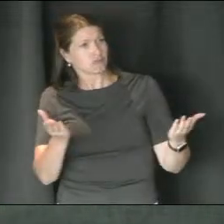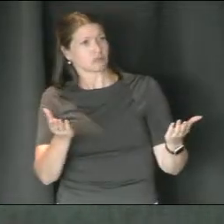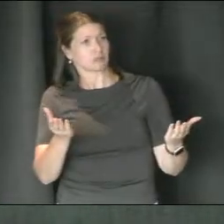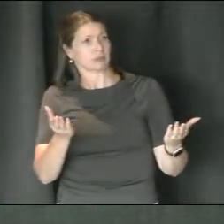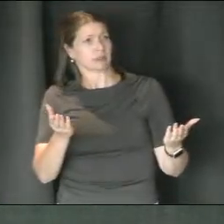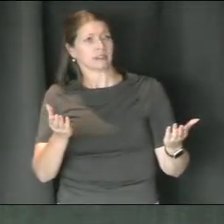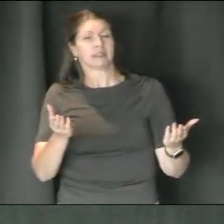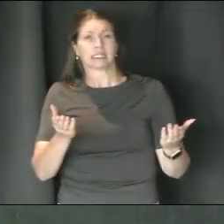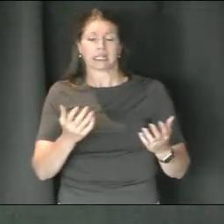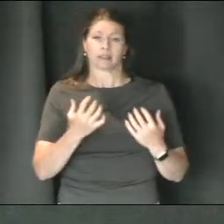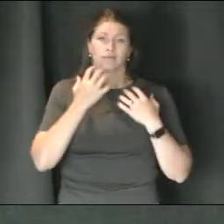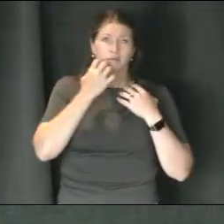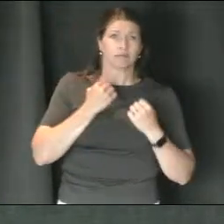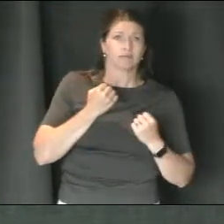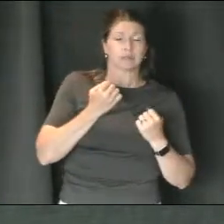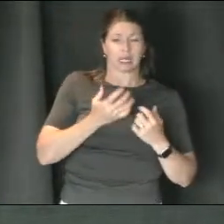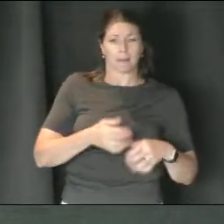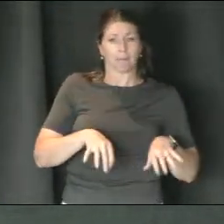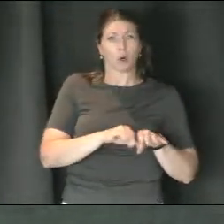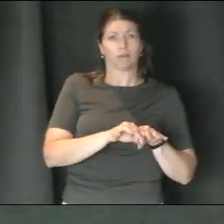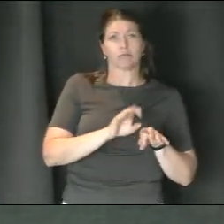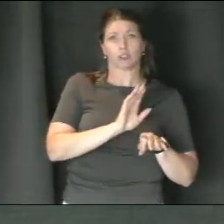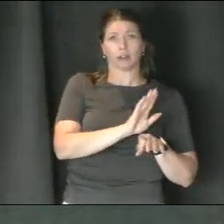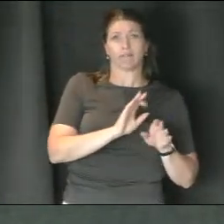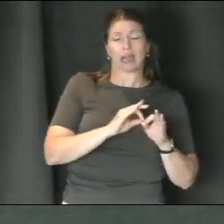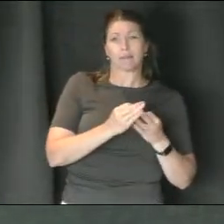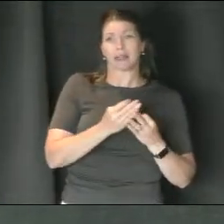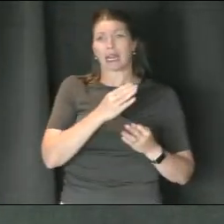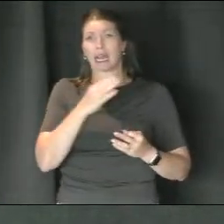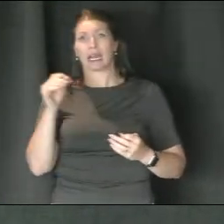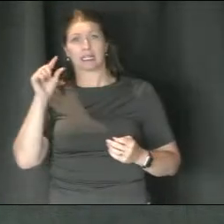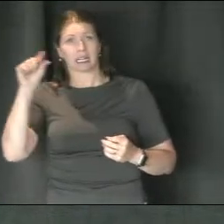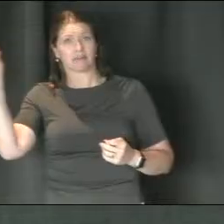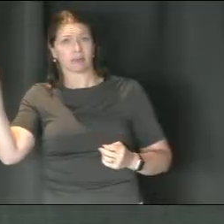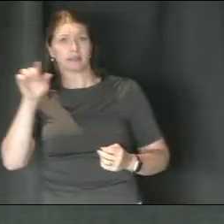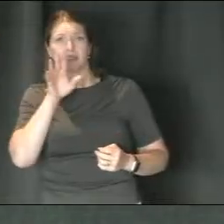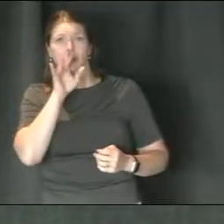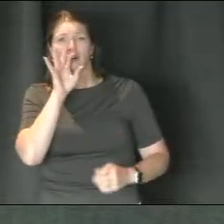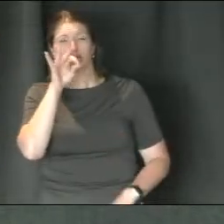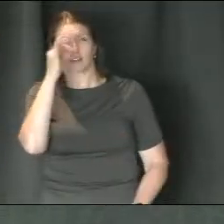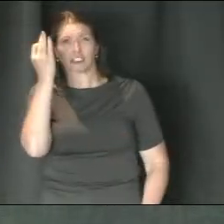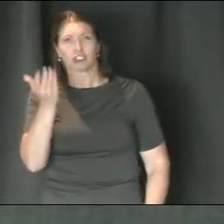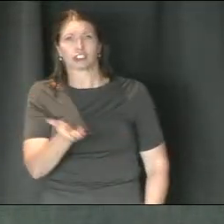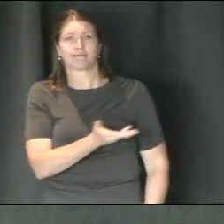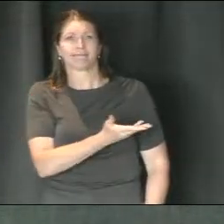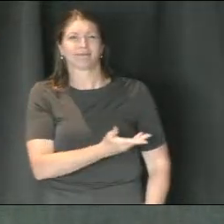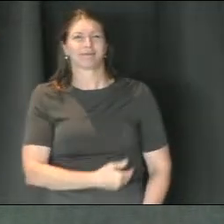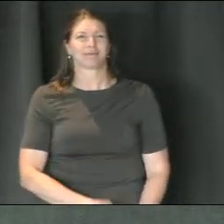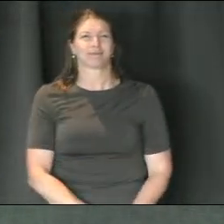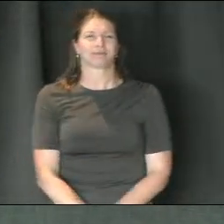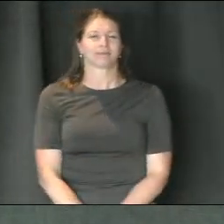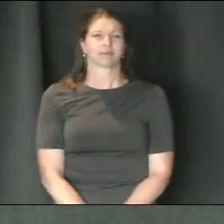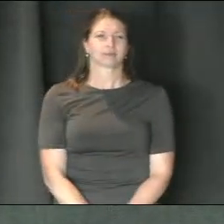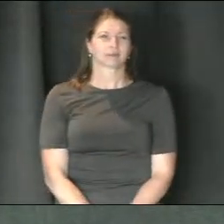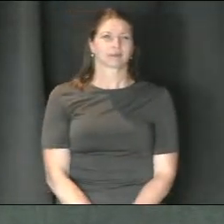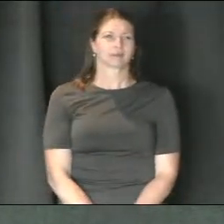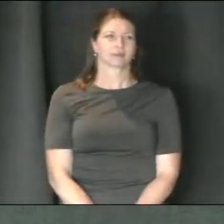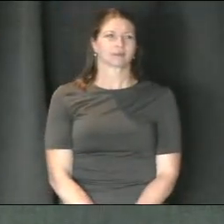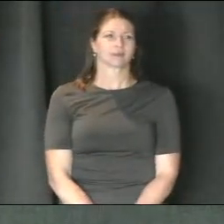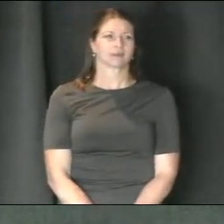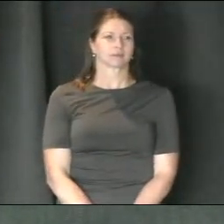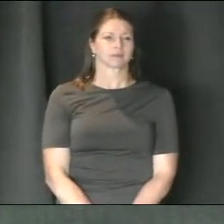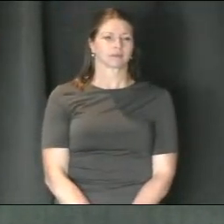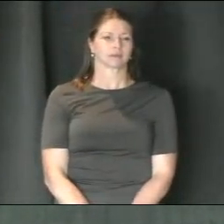families, and us in government. Je tiens également à remercier tous les membres de la famille